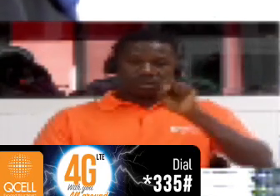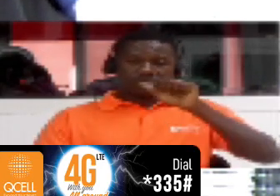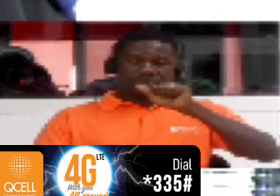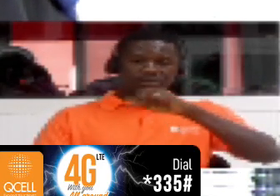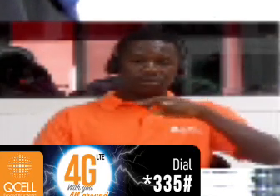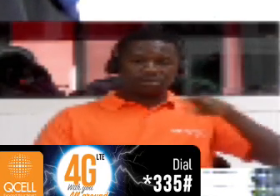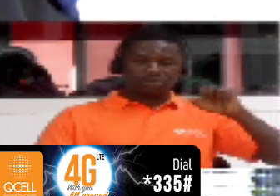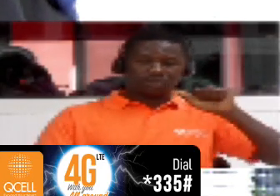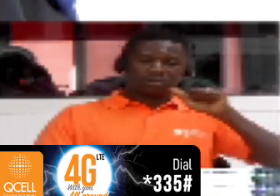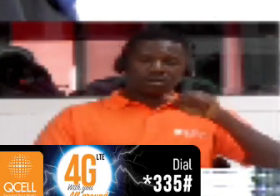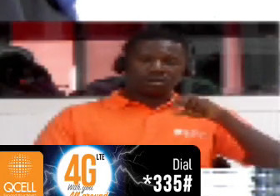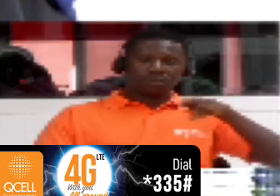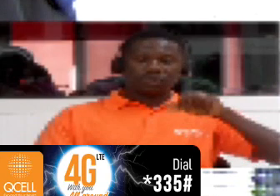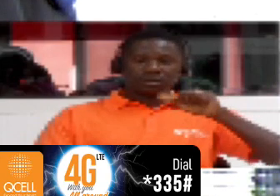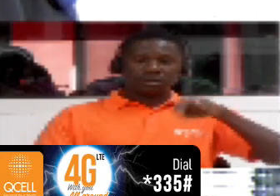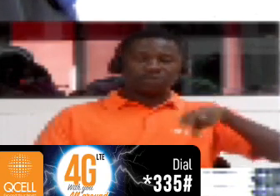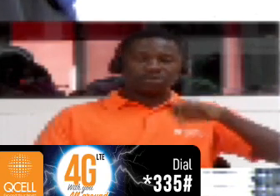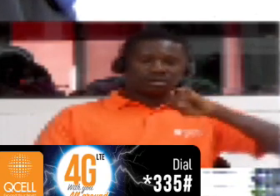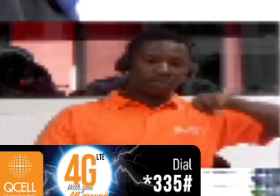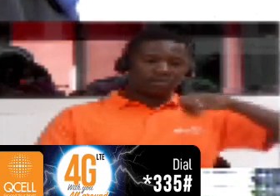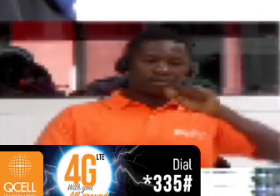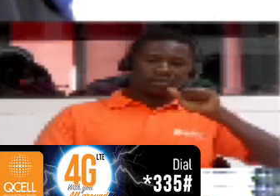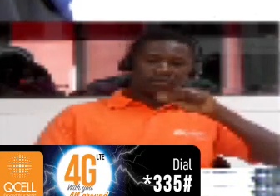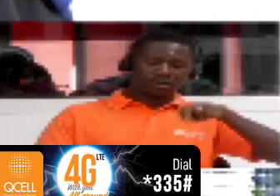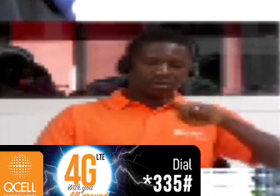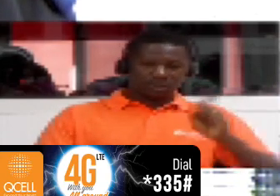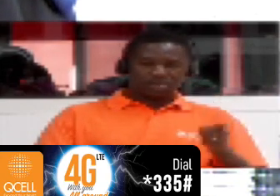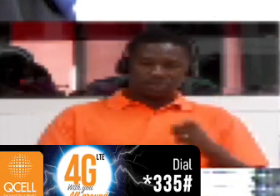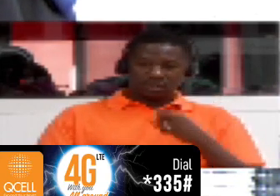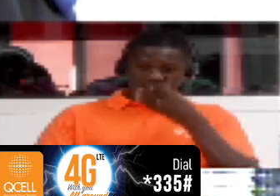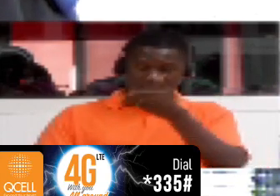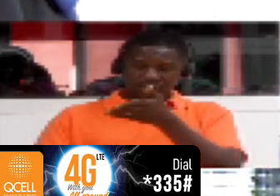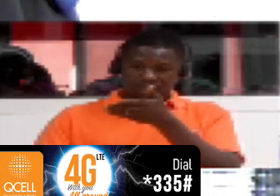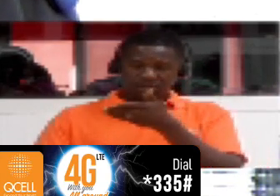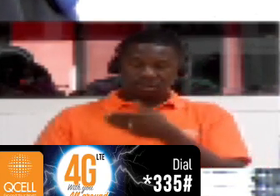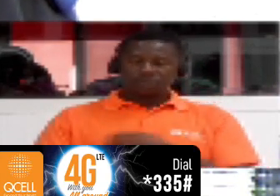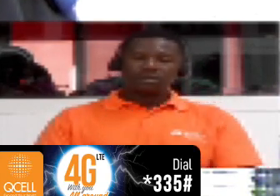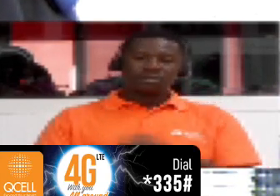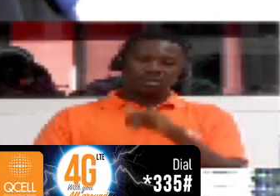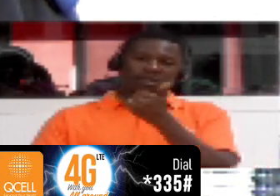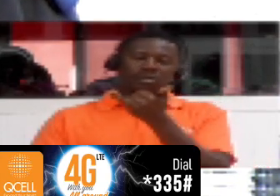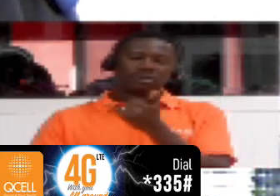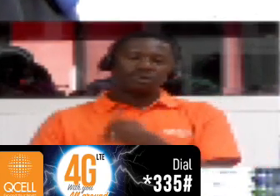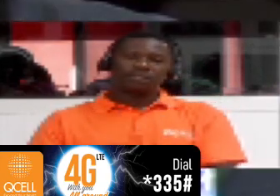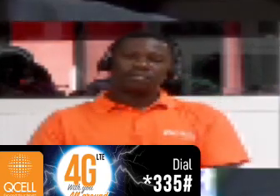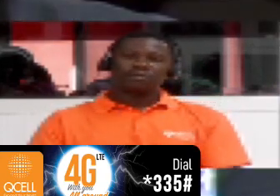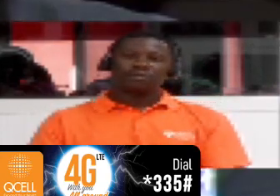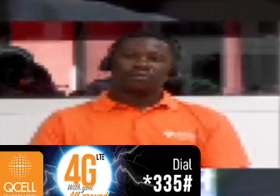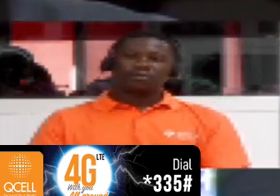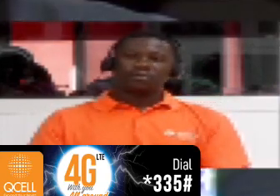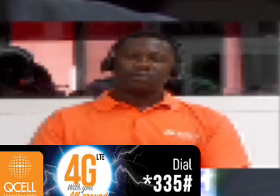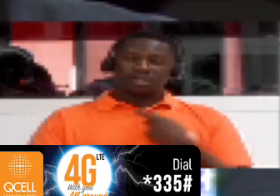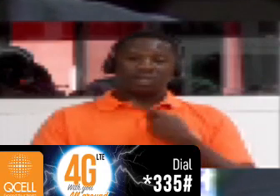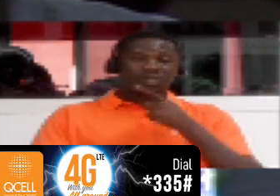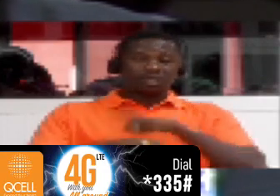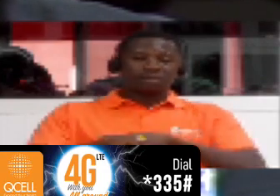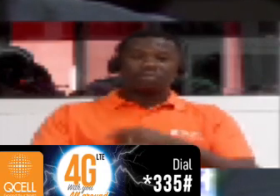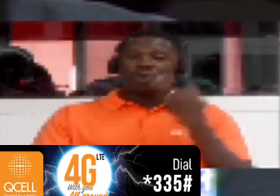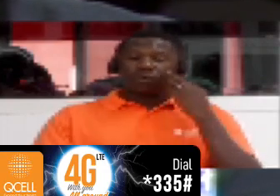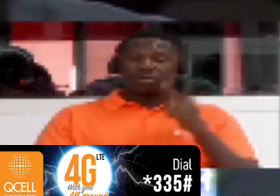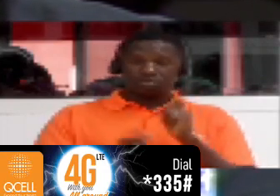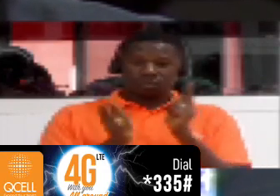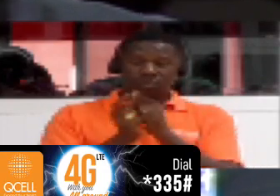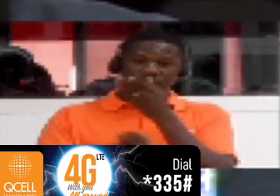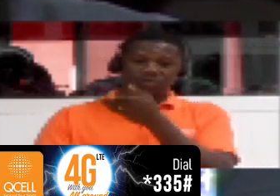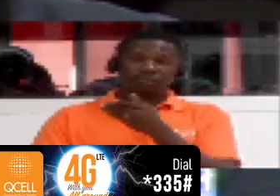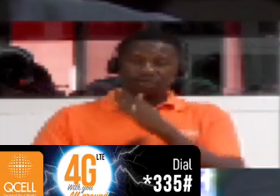Akoye Sanamanjang mem fotonya abijele bang. Ha. Yes. So at that point, when you met them as part of the